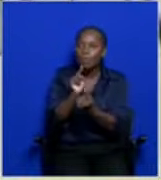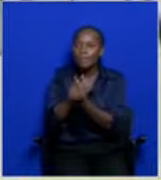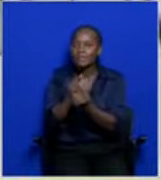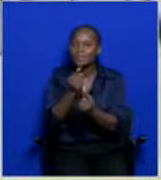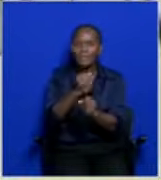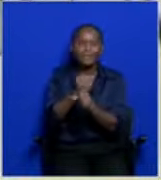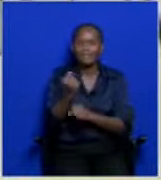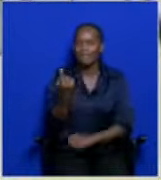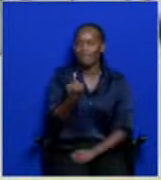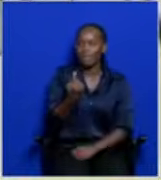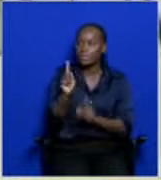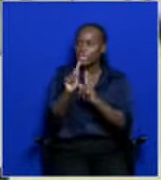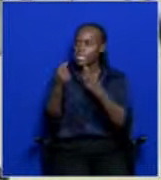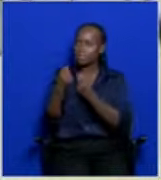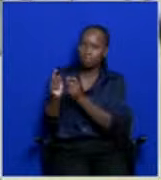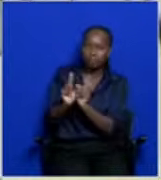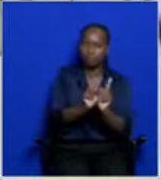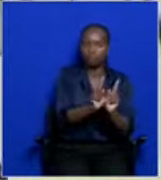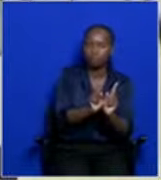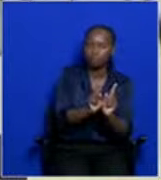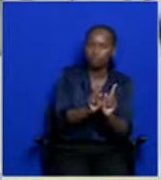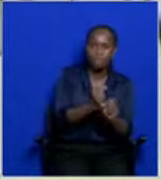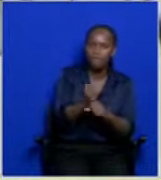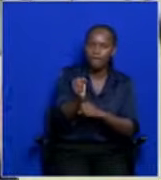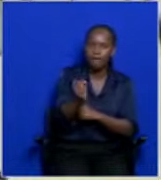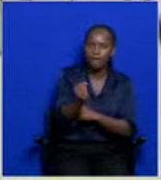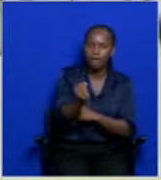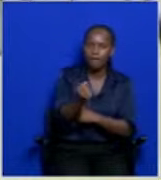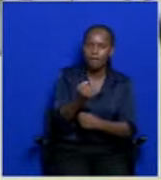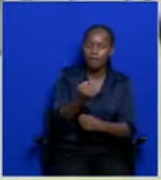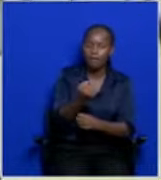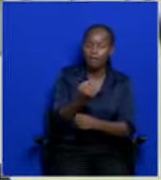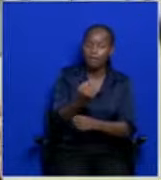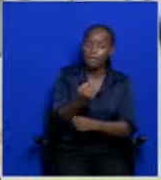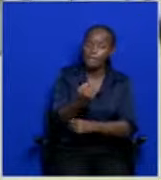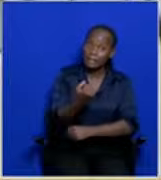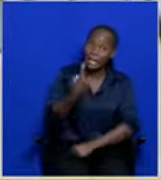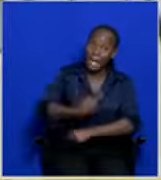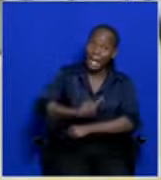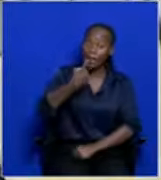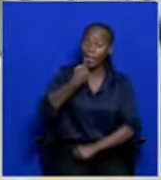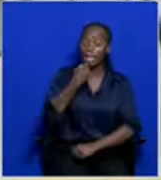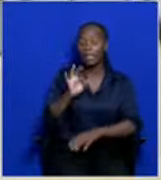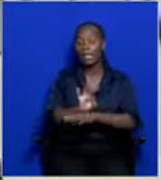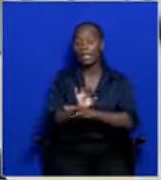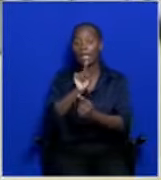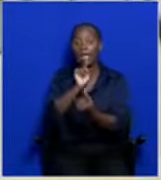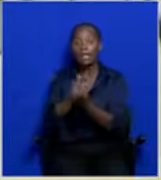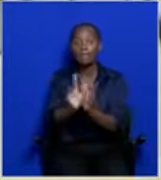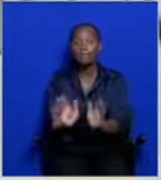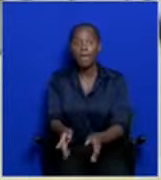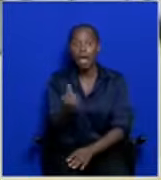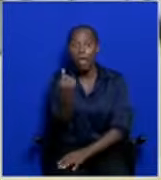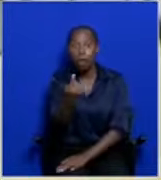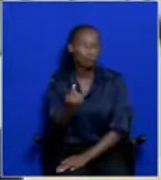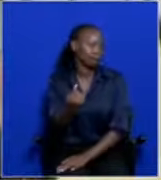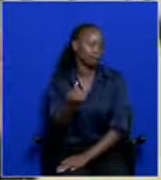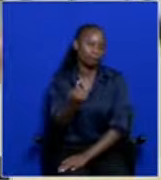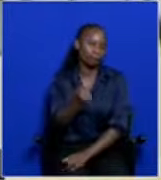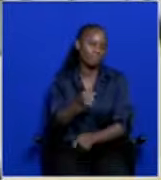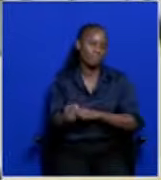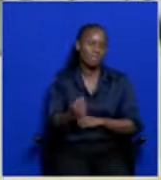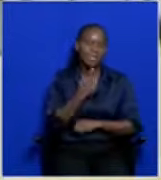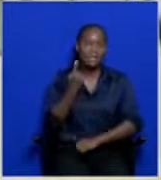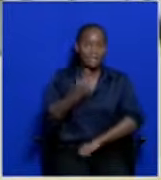no day where I met Julius Mkwanazi alone. So even in this day of the 19th, that is